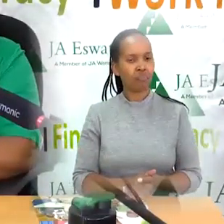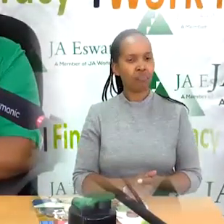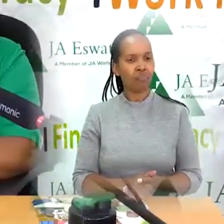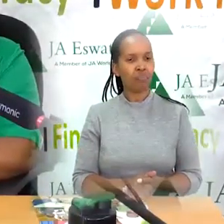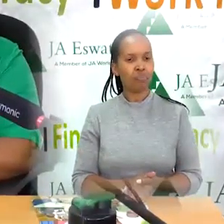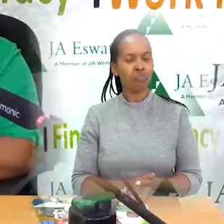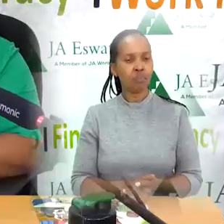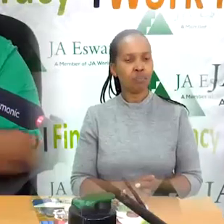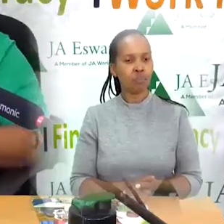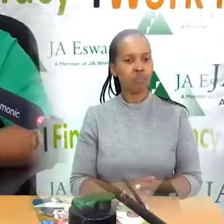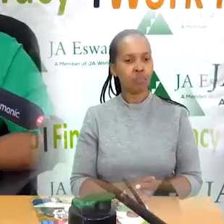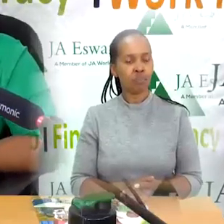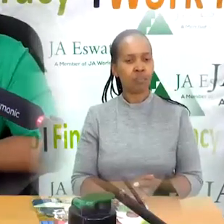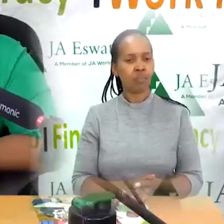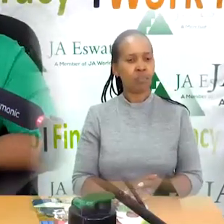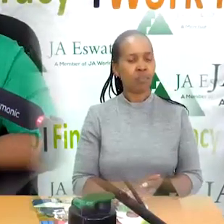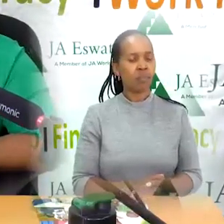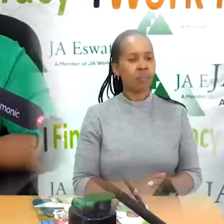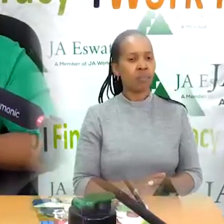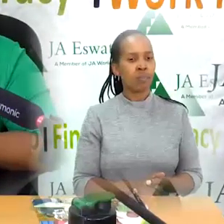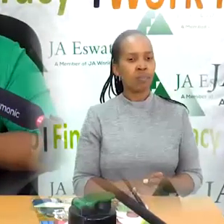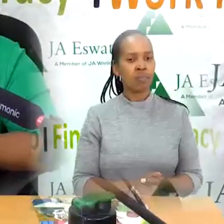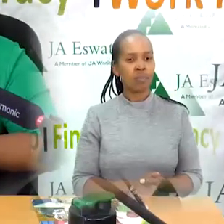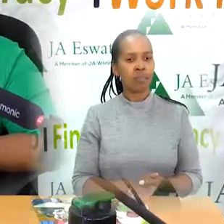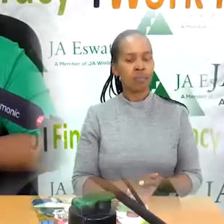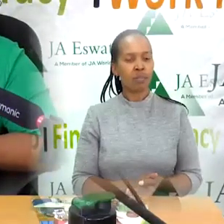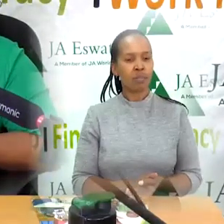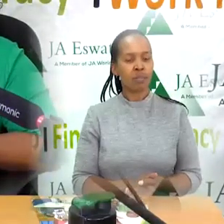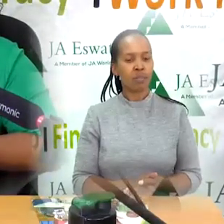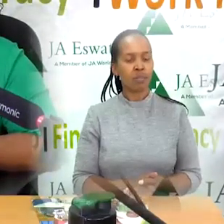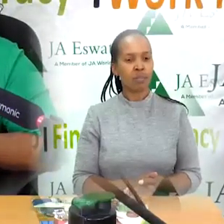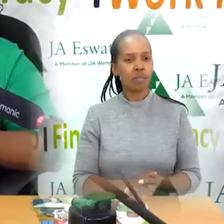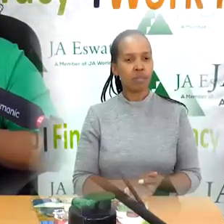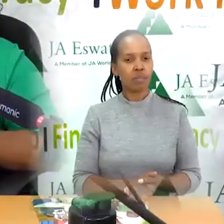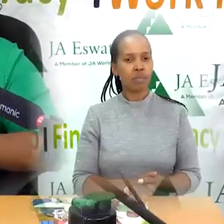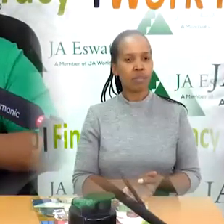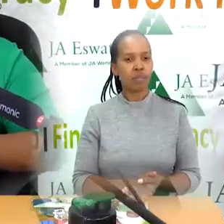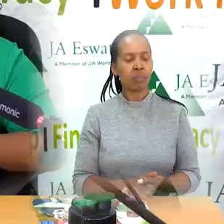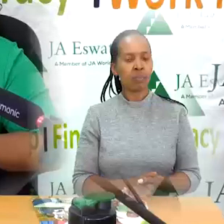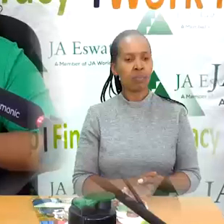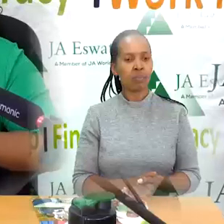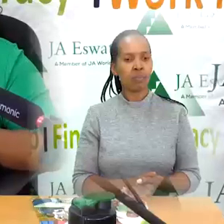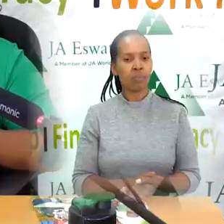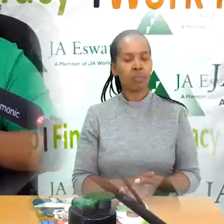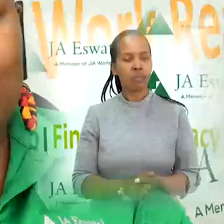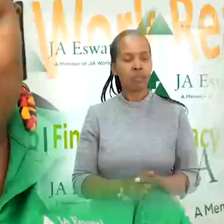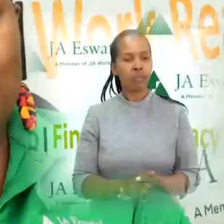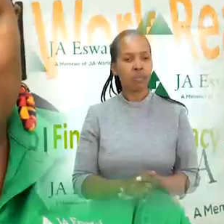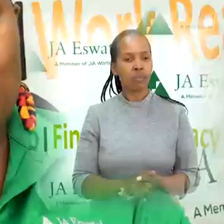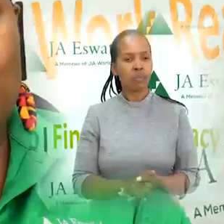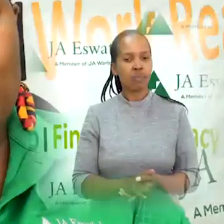Then the markets, it means that all the people that are